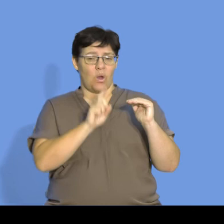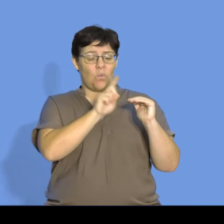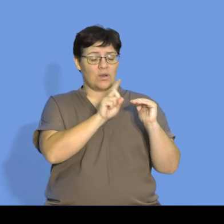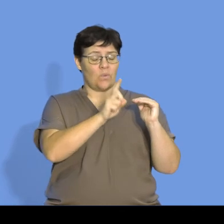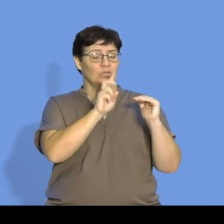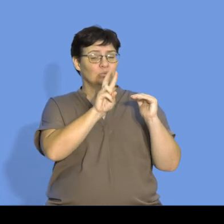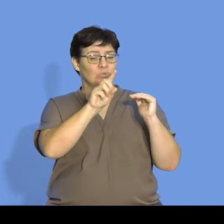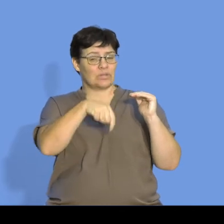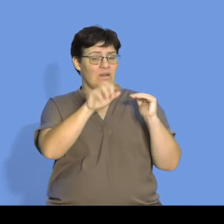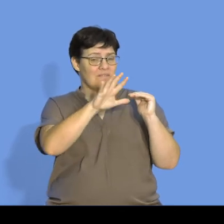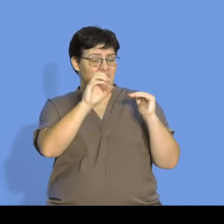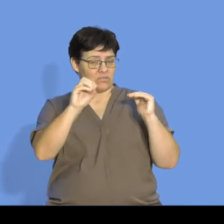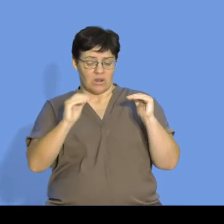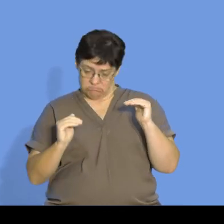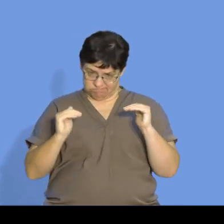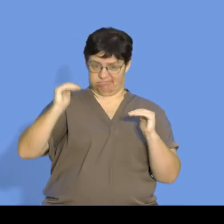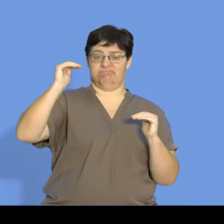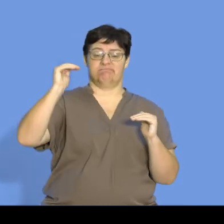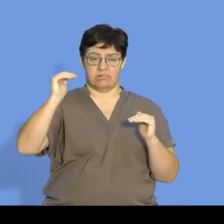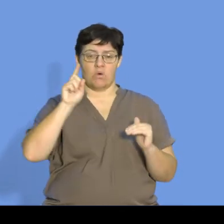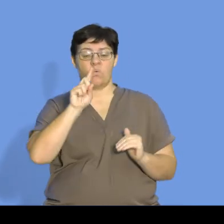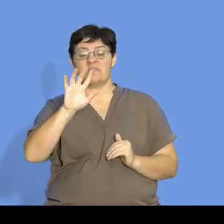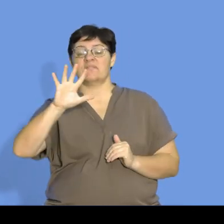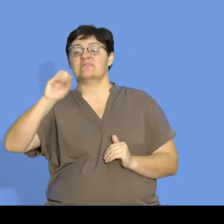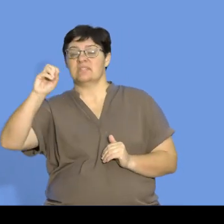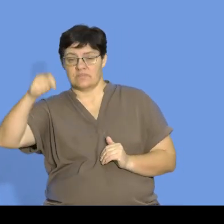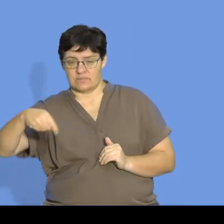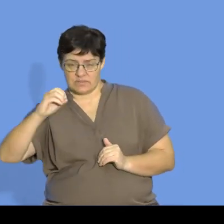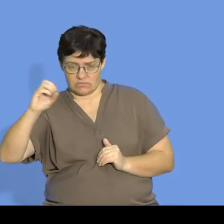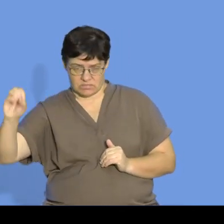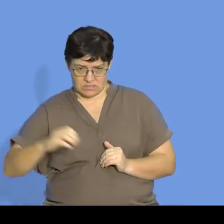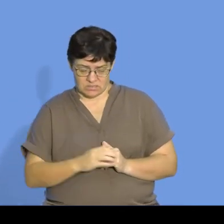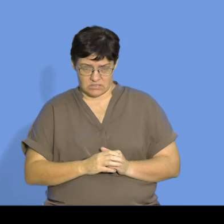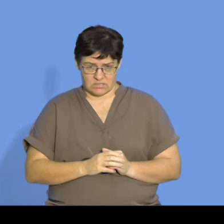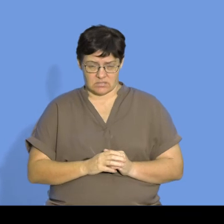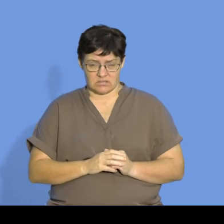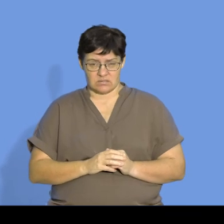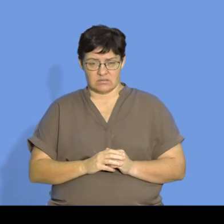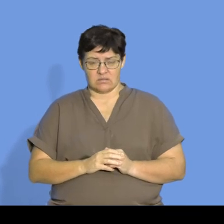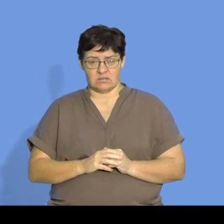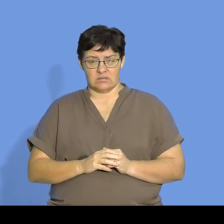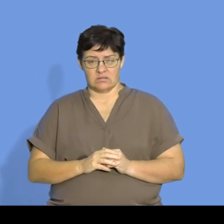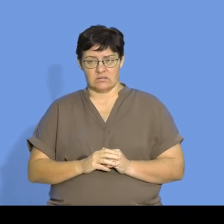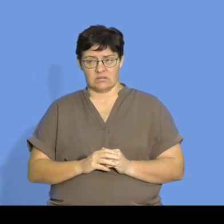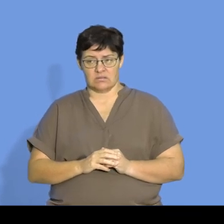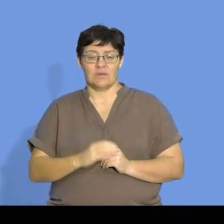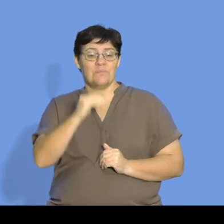sales increased from 112,500 to 150,000.